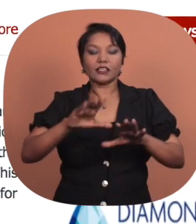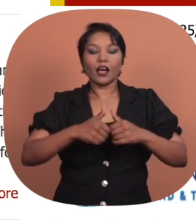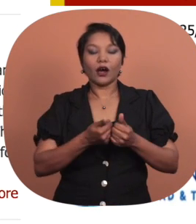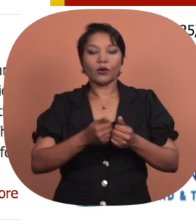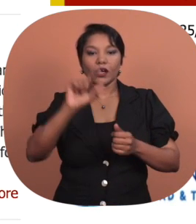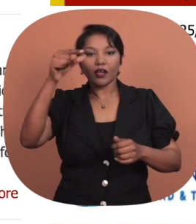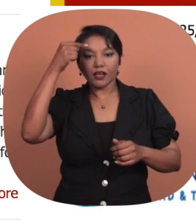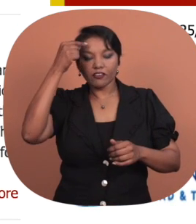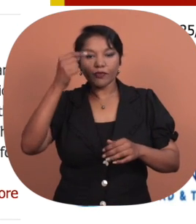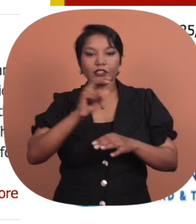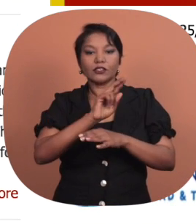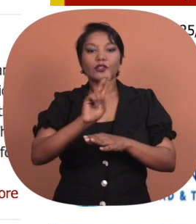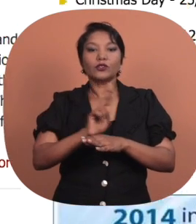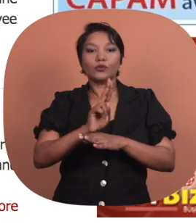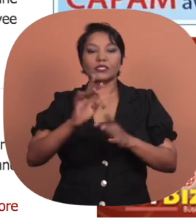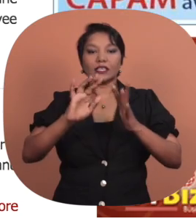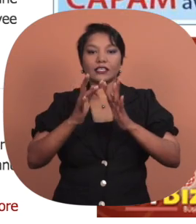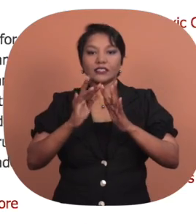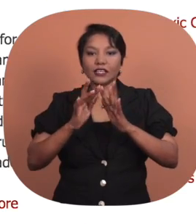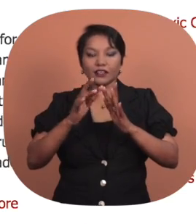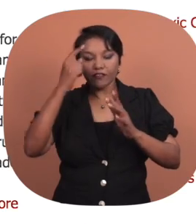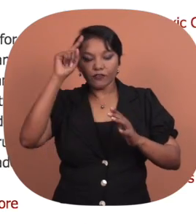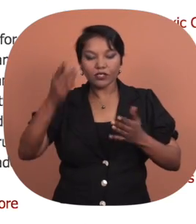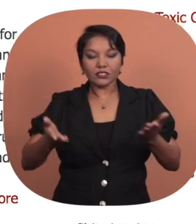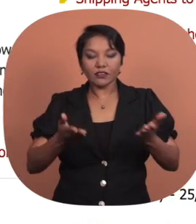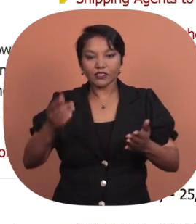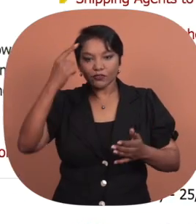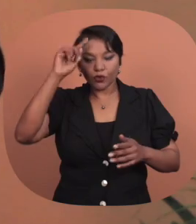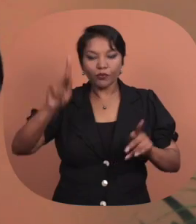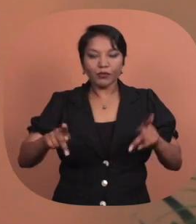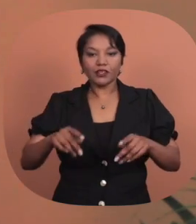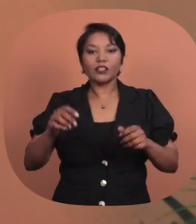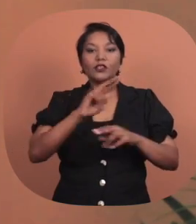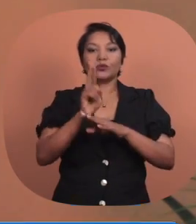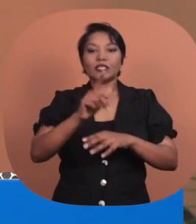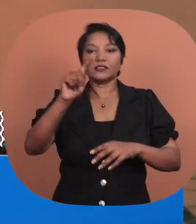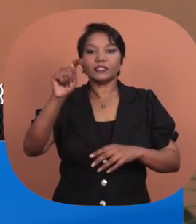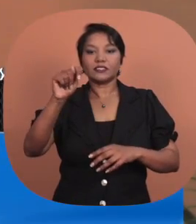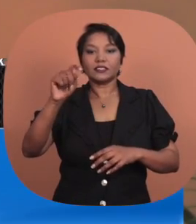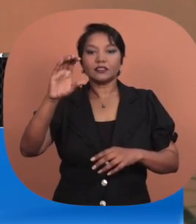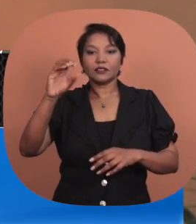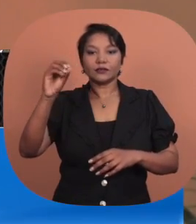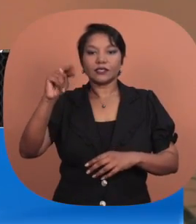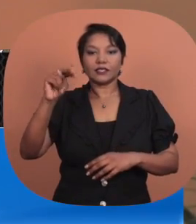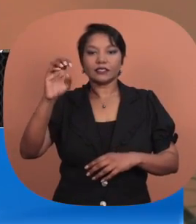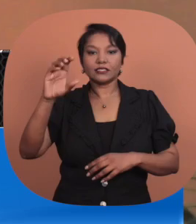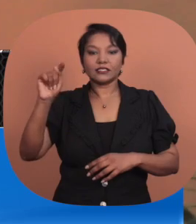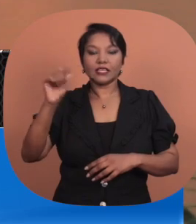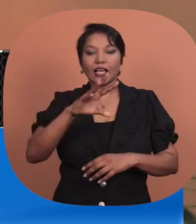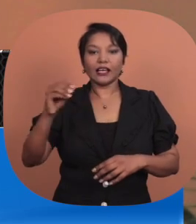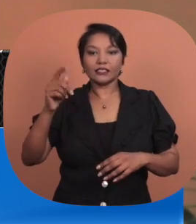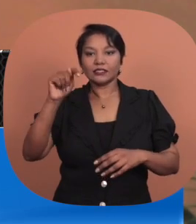provision of online services through the TT Connect and TT BizLink portals. One that has been of significant